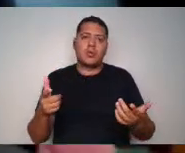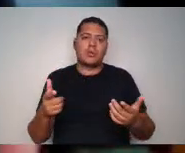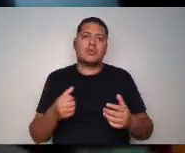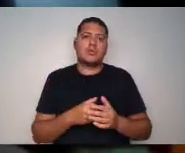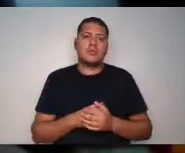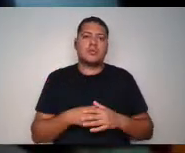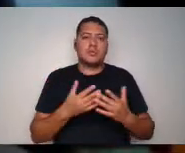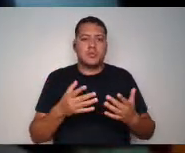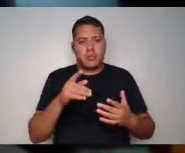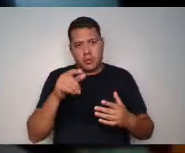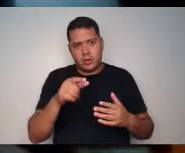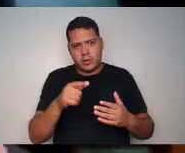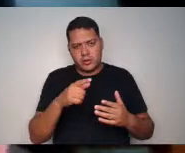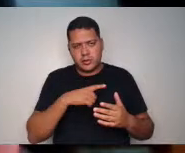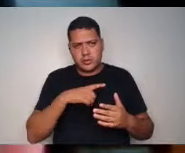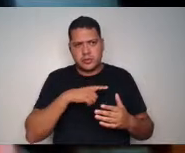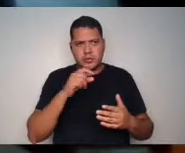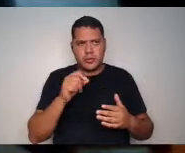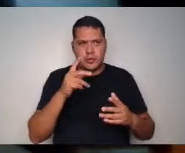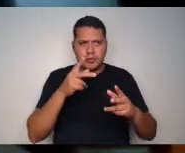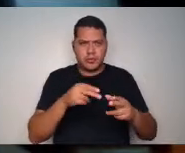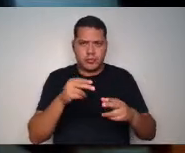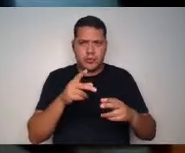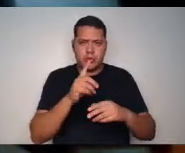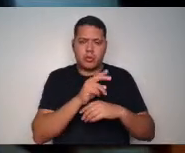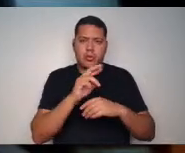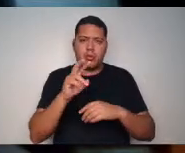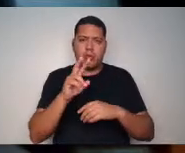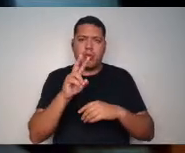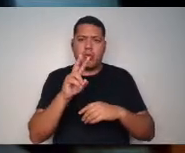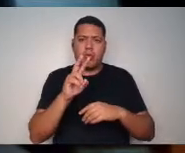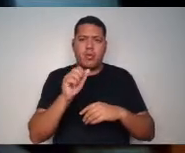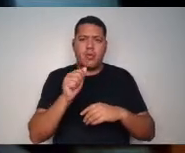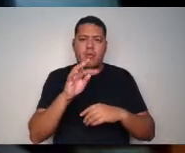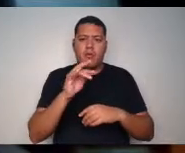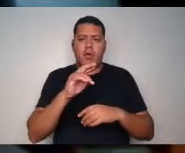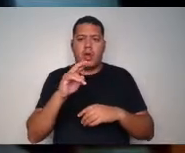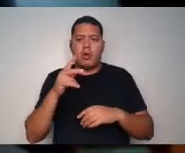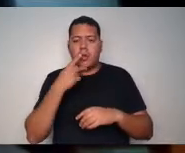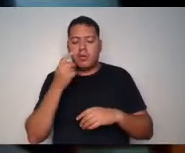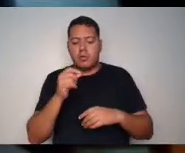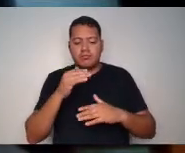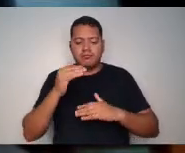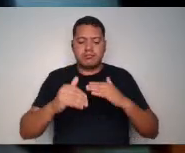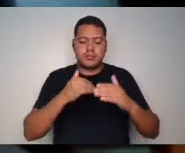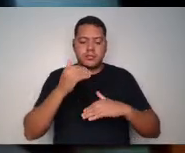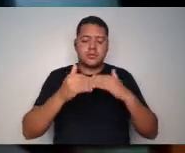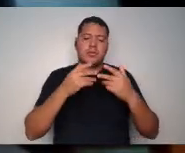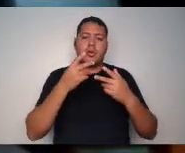and that's why there is, and then I agree with Dr. Aldo, it is